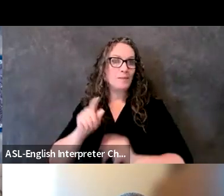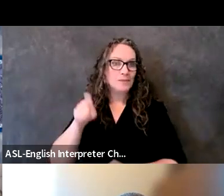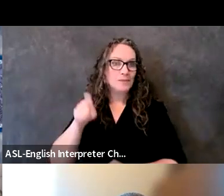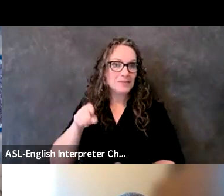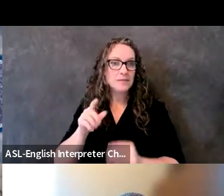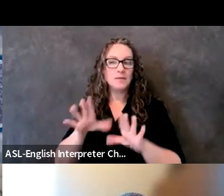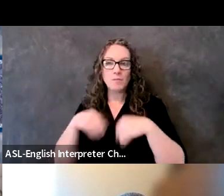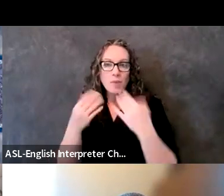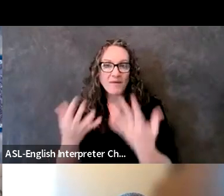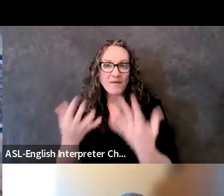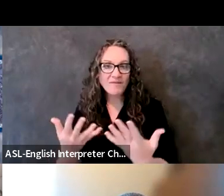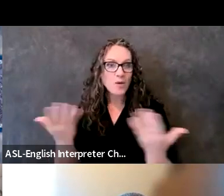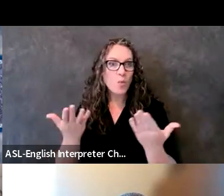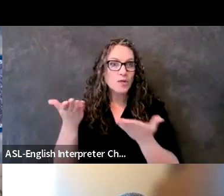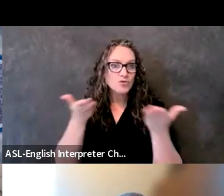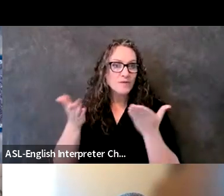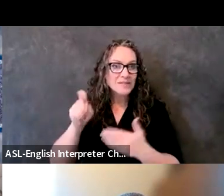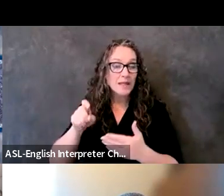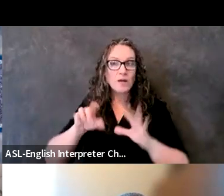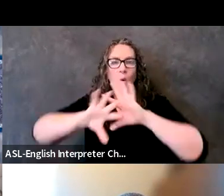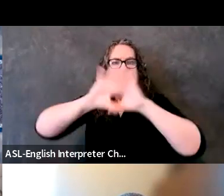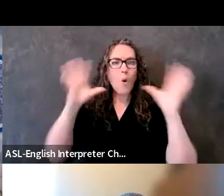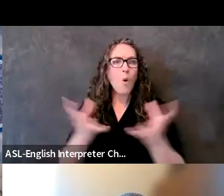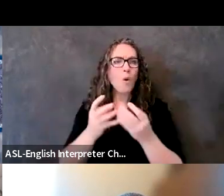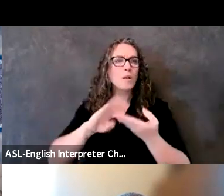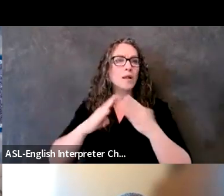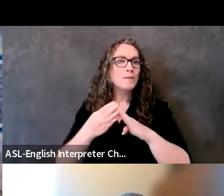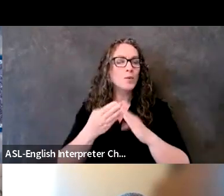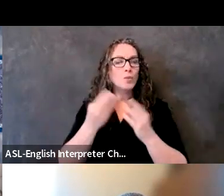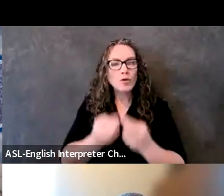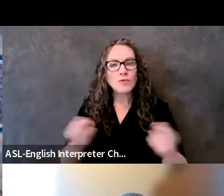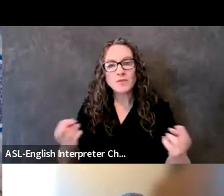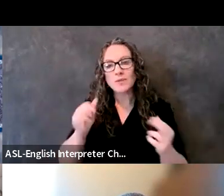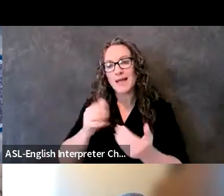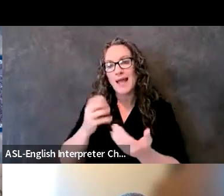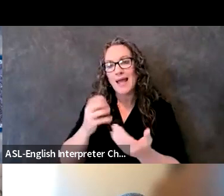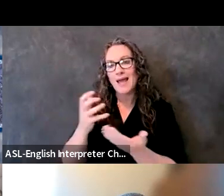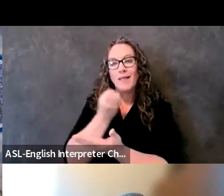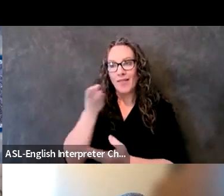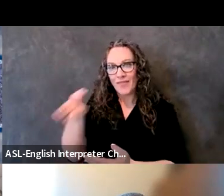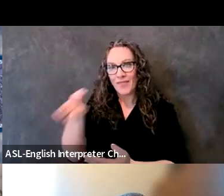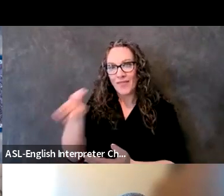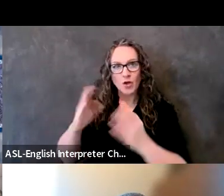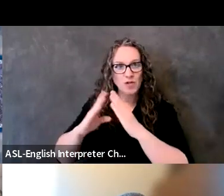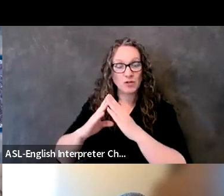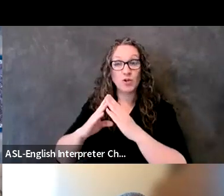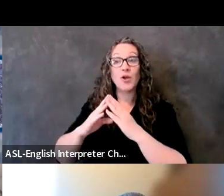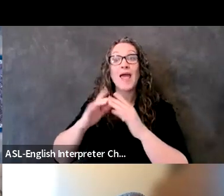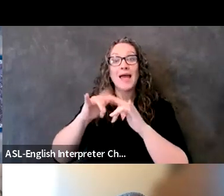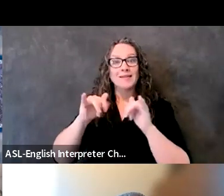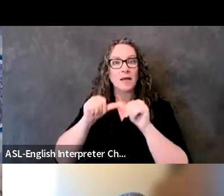make sure that they can get whole community resources while they're in their shelter and while they're transitioning back to